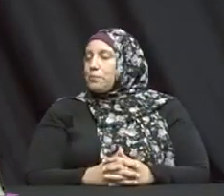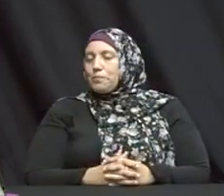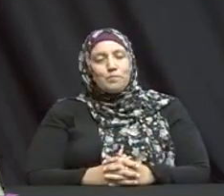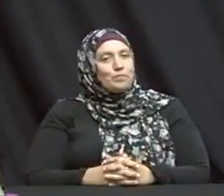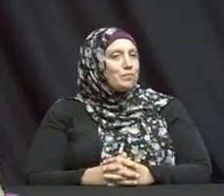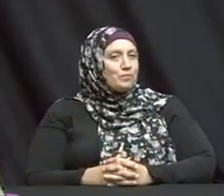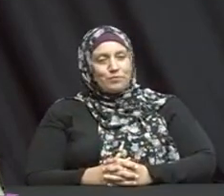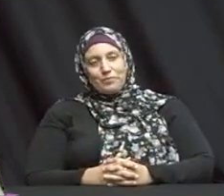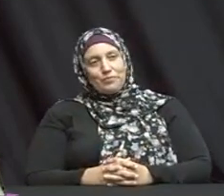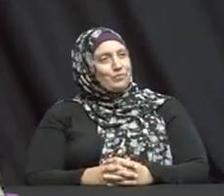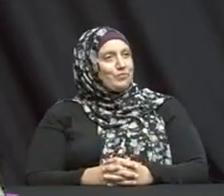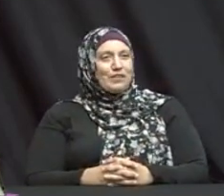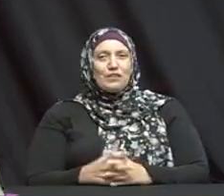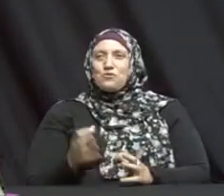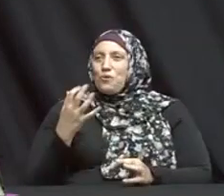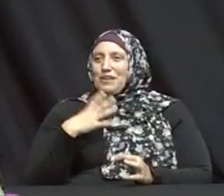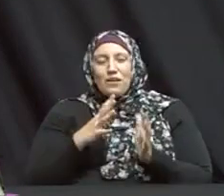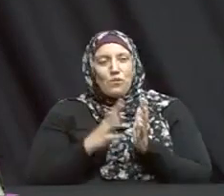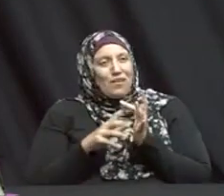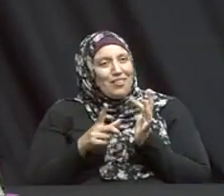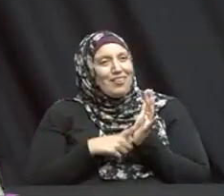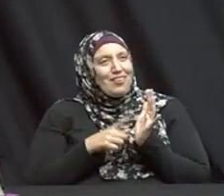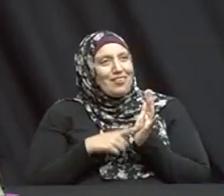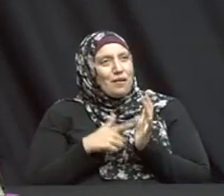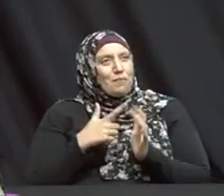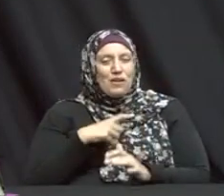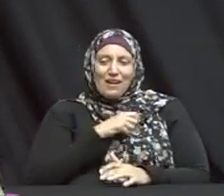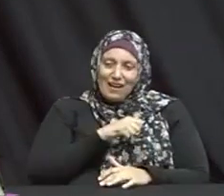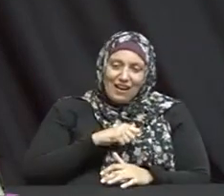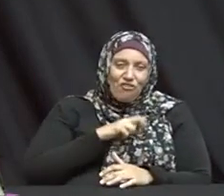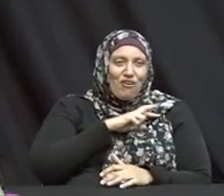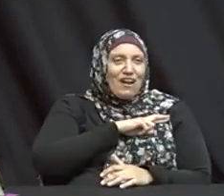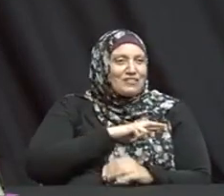the religion dictates how the estate would travel and who it goes to.